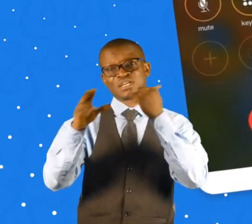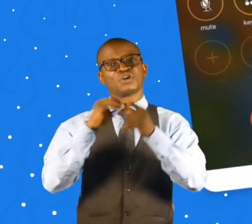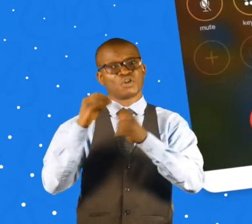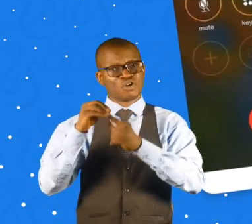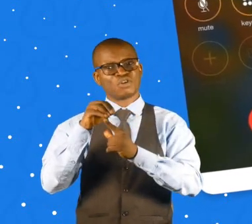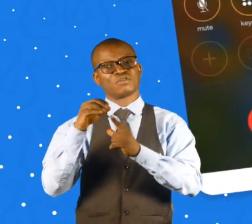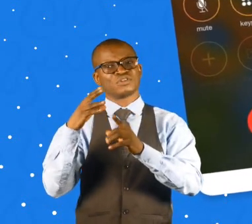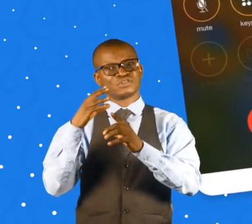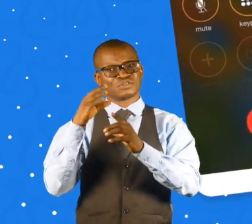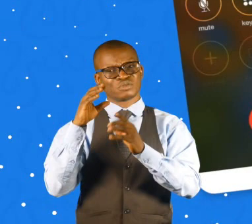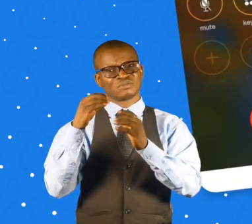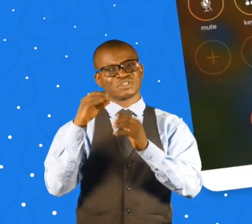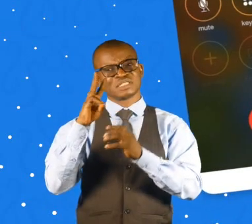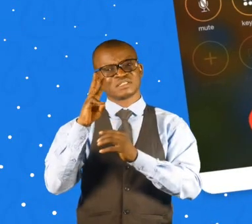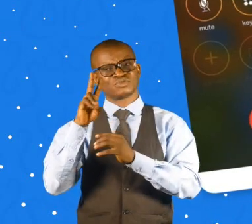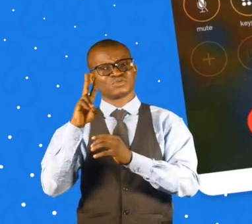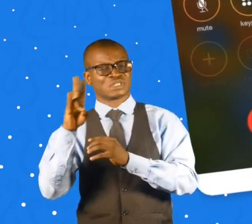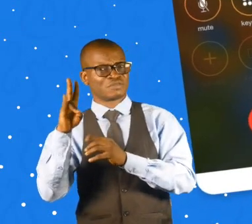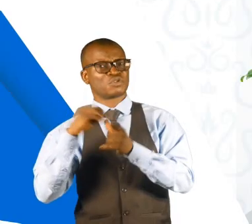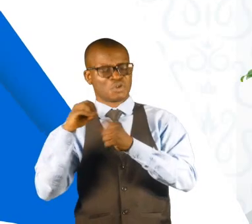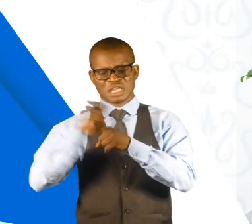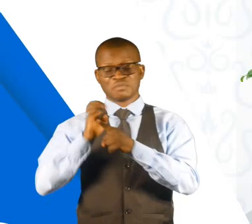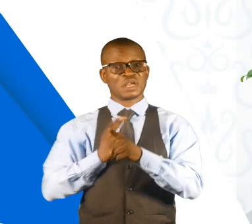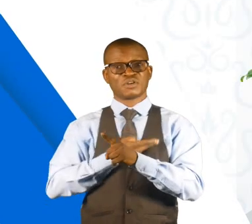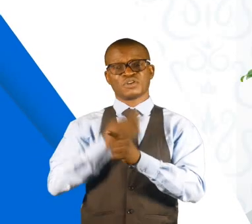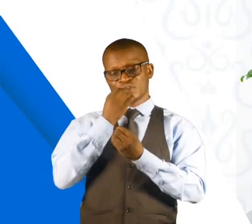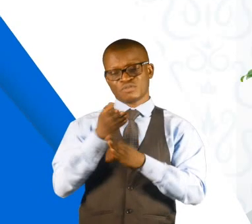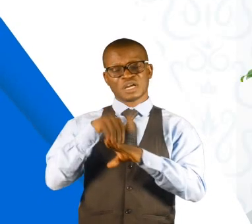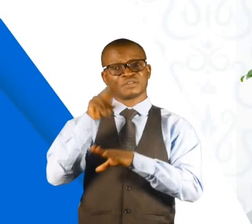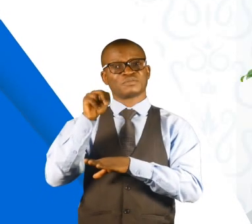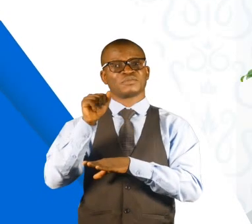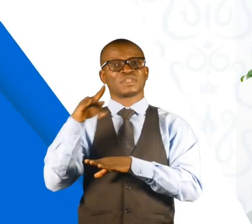0000203 or the short code 627, or email us